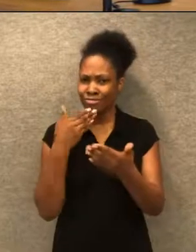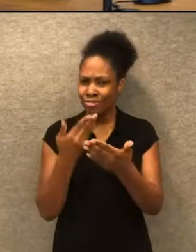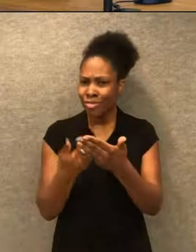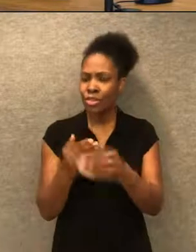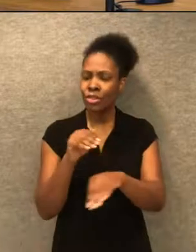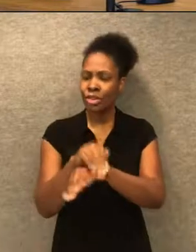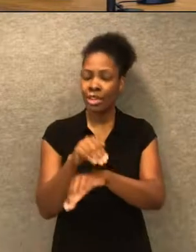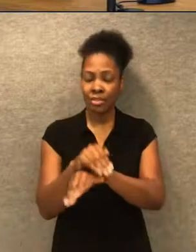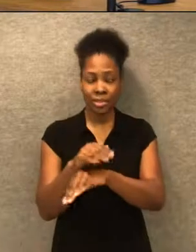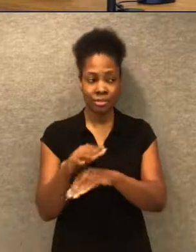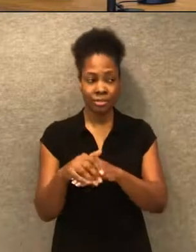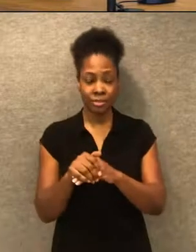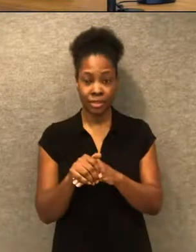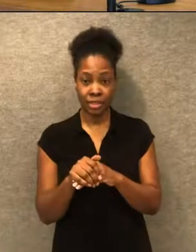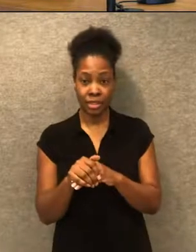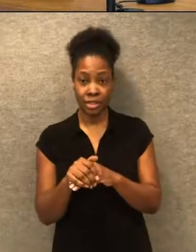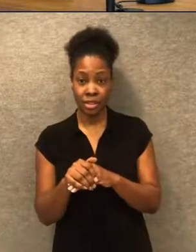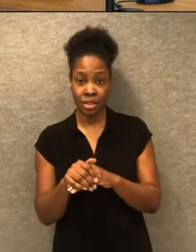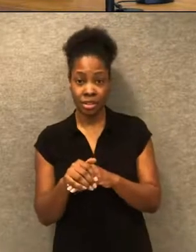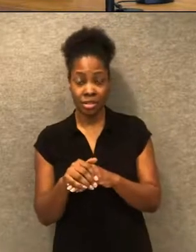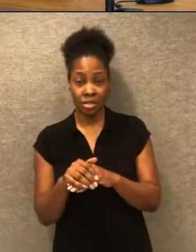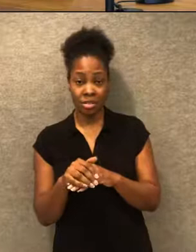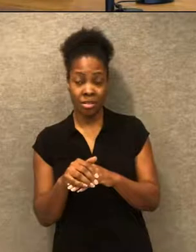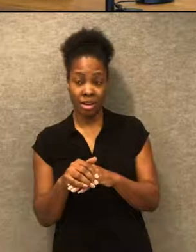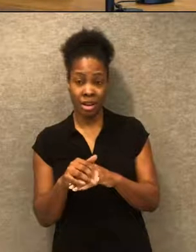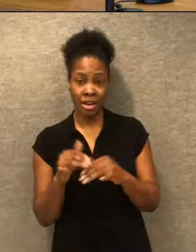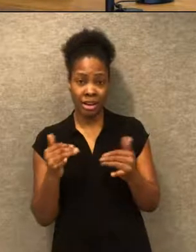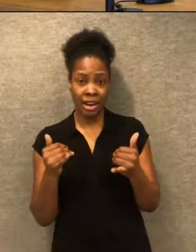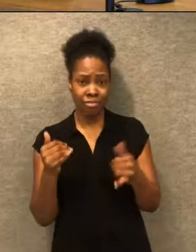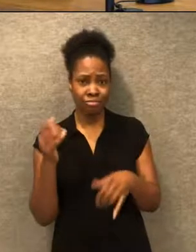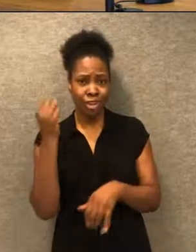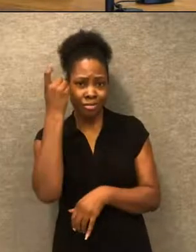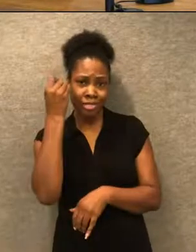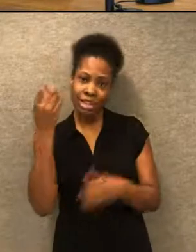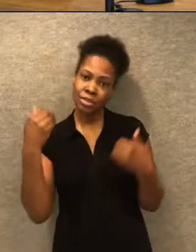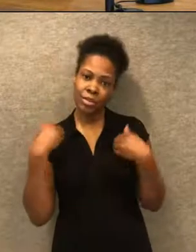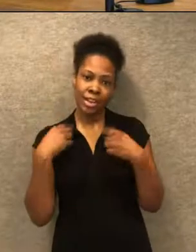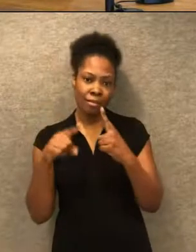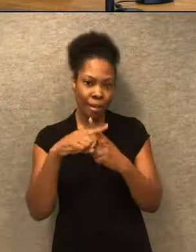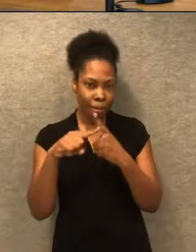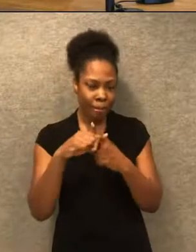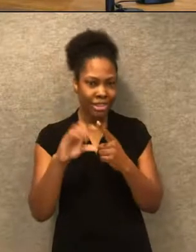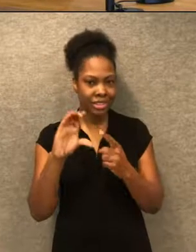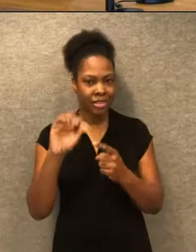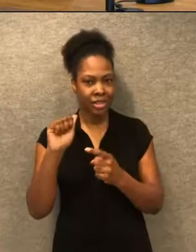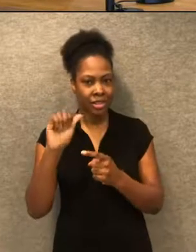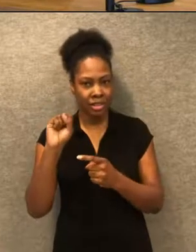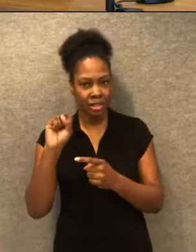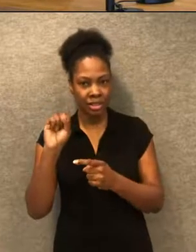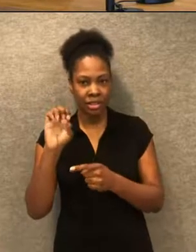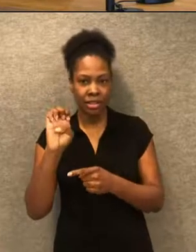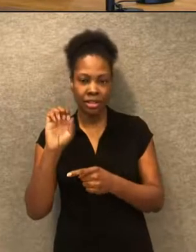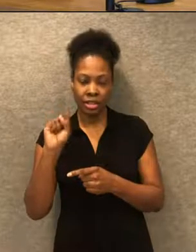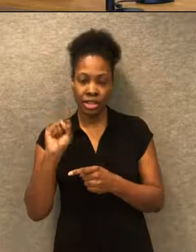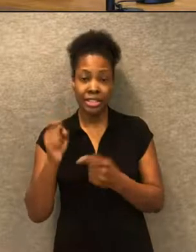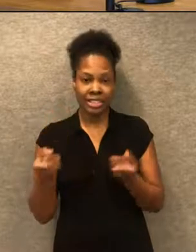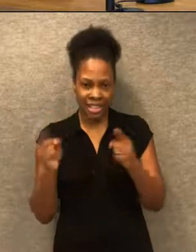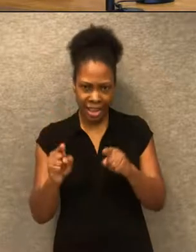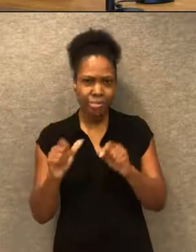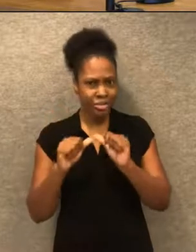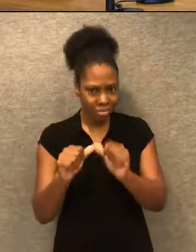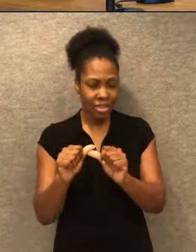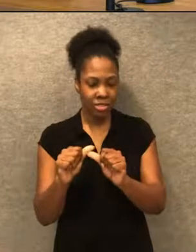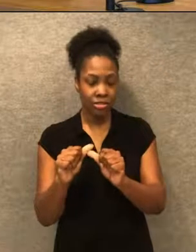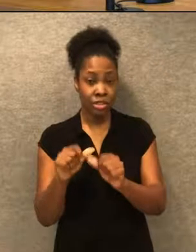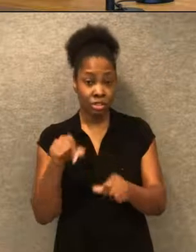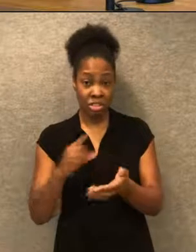the mayor mentioned, there are still a number of positive cases that we are seeing reported here within the city. This week